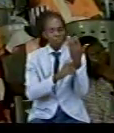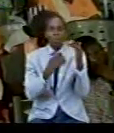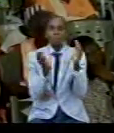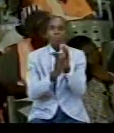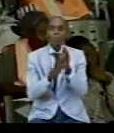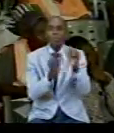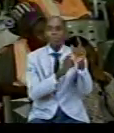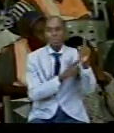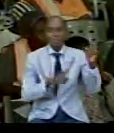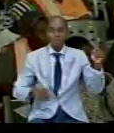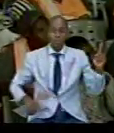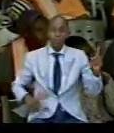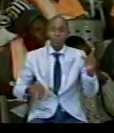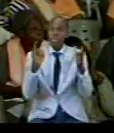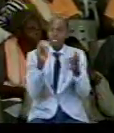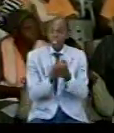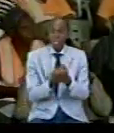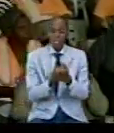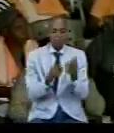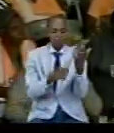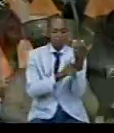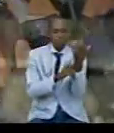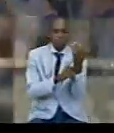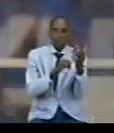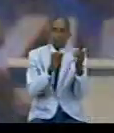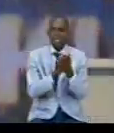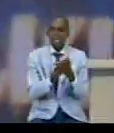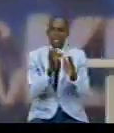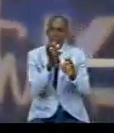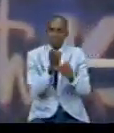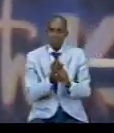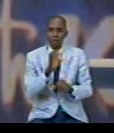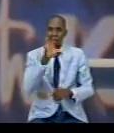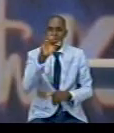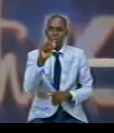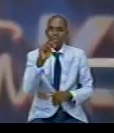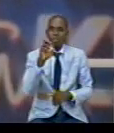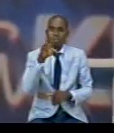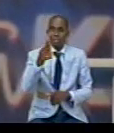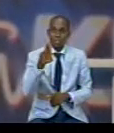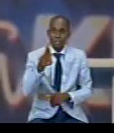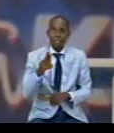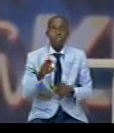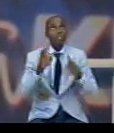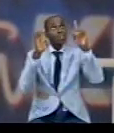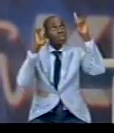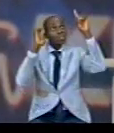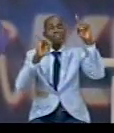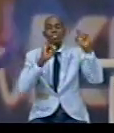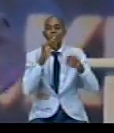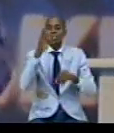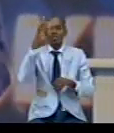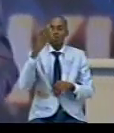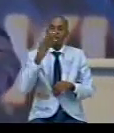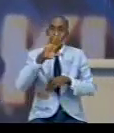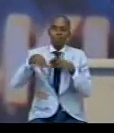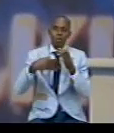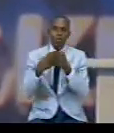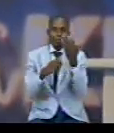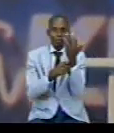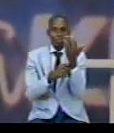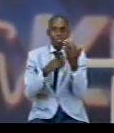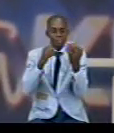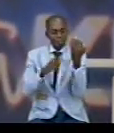That flesh that has cancer is the God of all flesh. The flesh that the